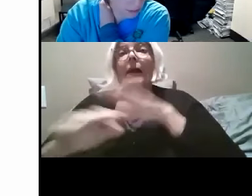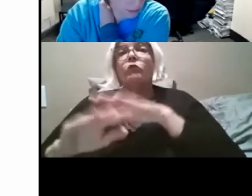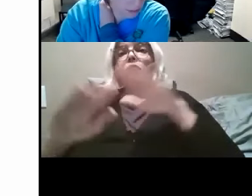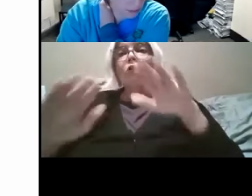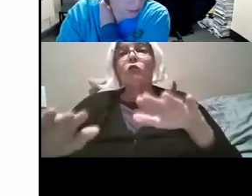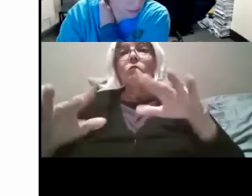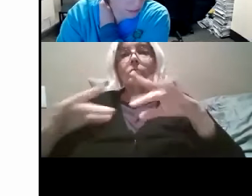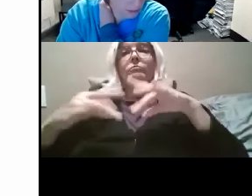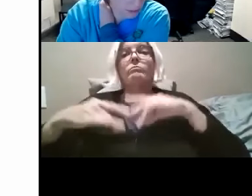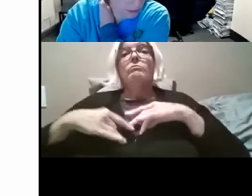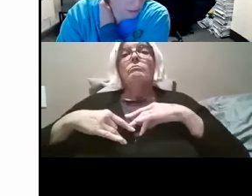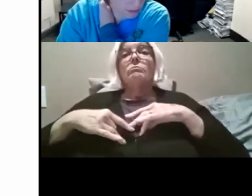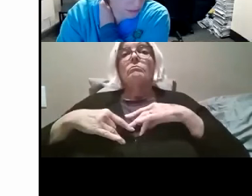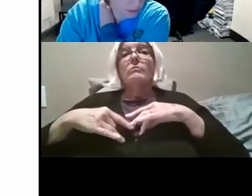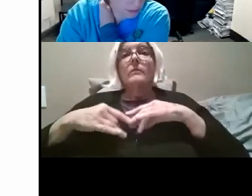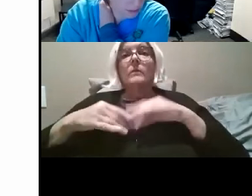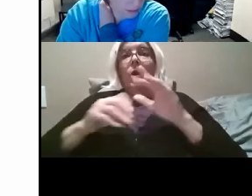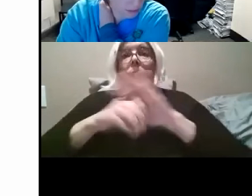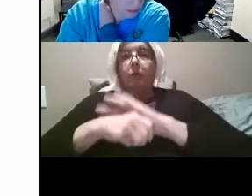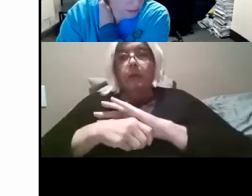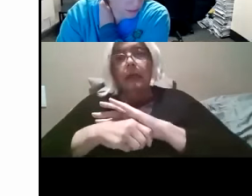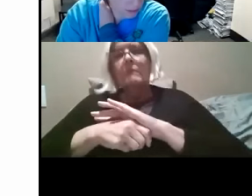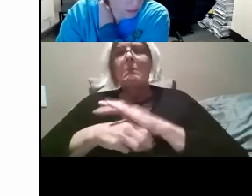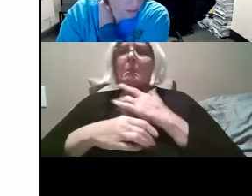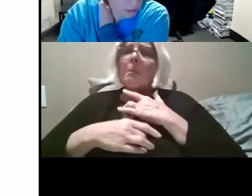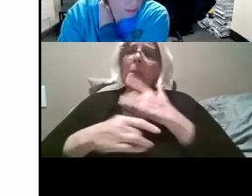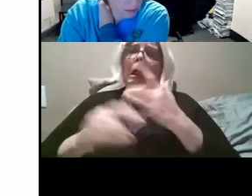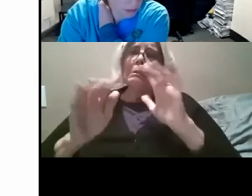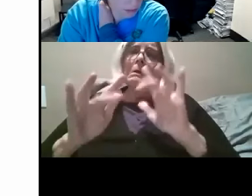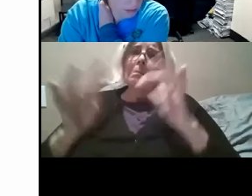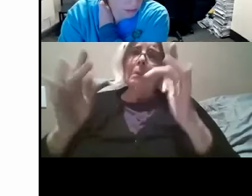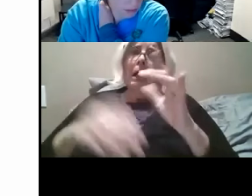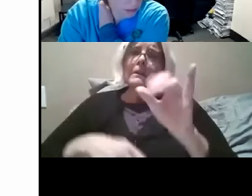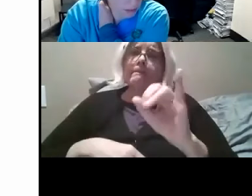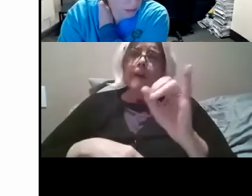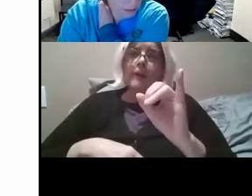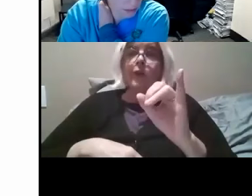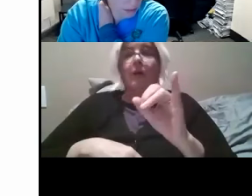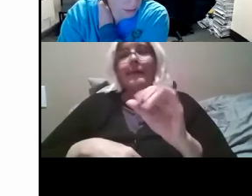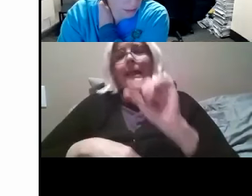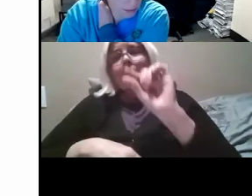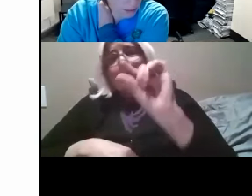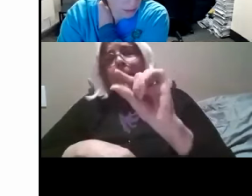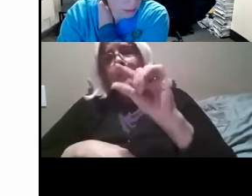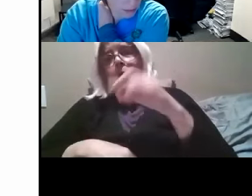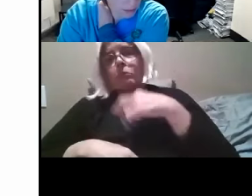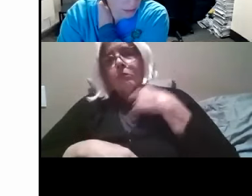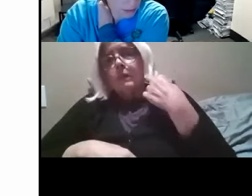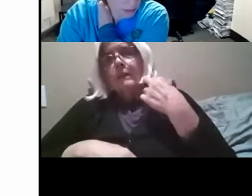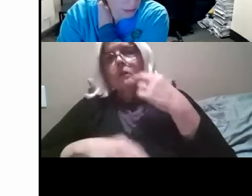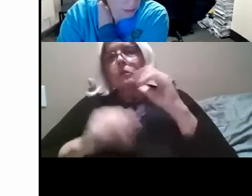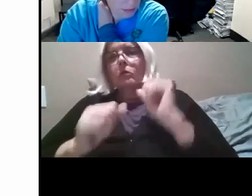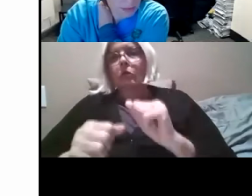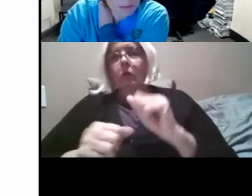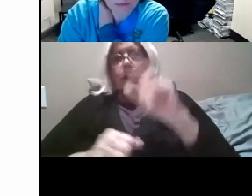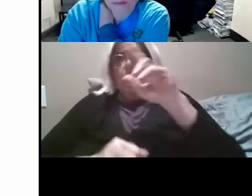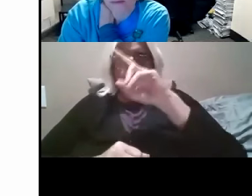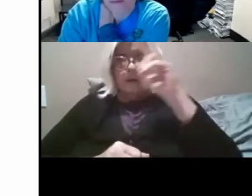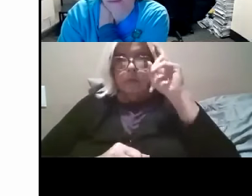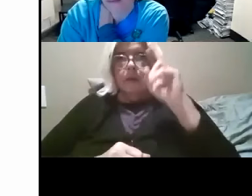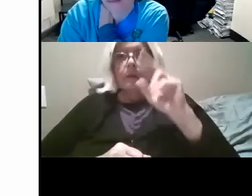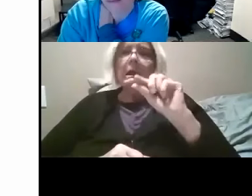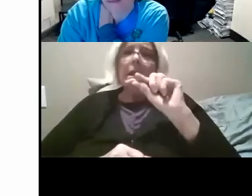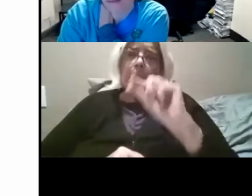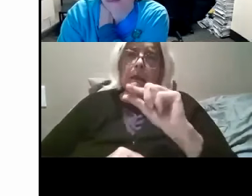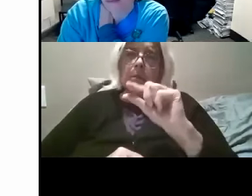could be hospitalized. There's a small risk they could get that MIS-C, but overall low risk. But there are so